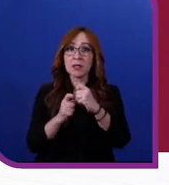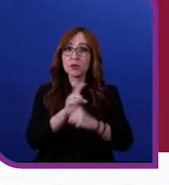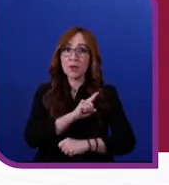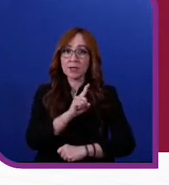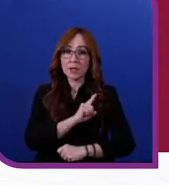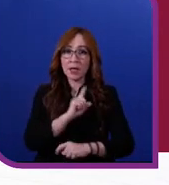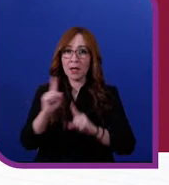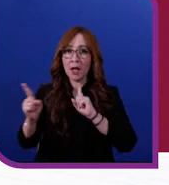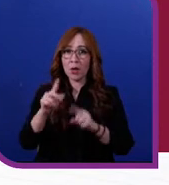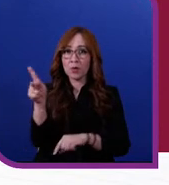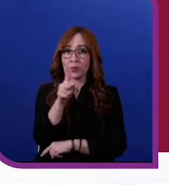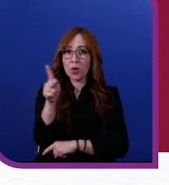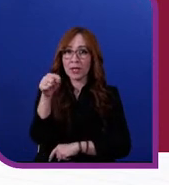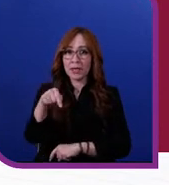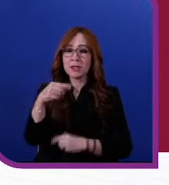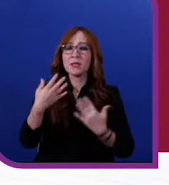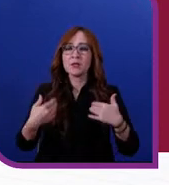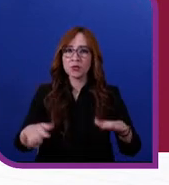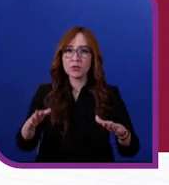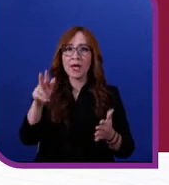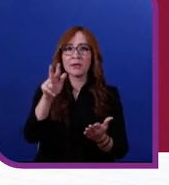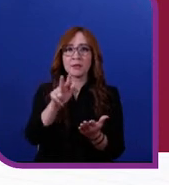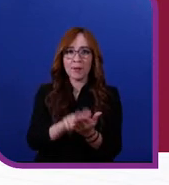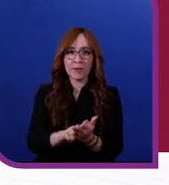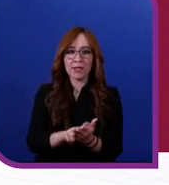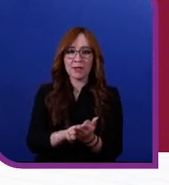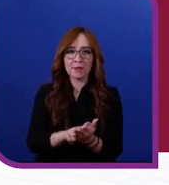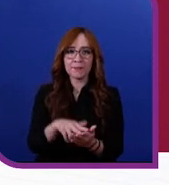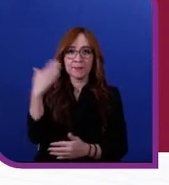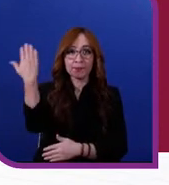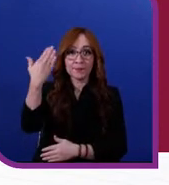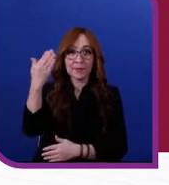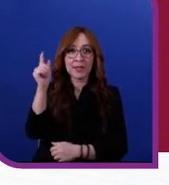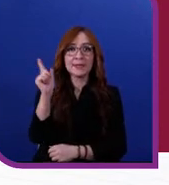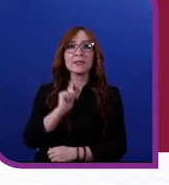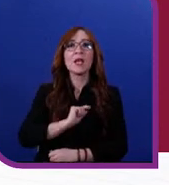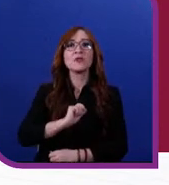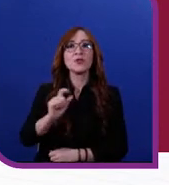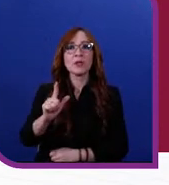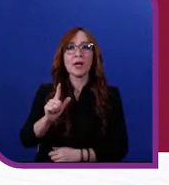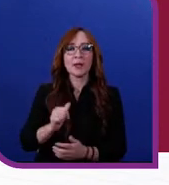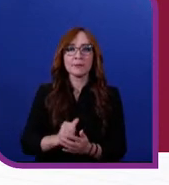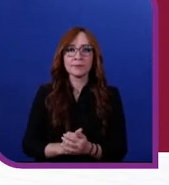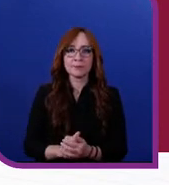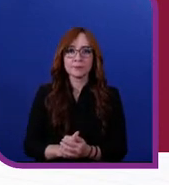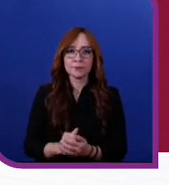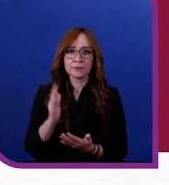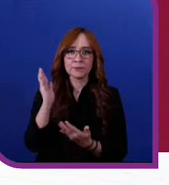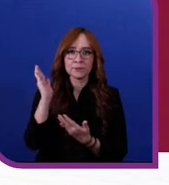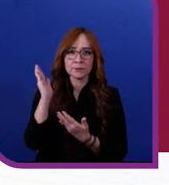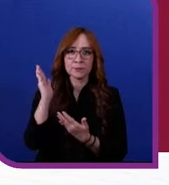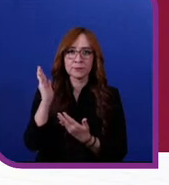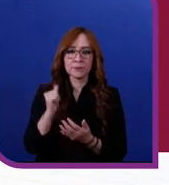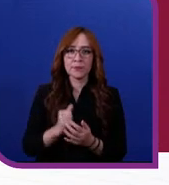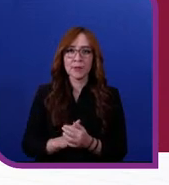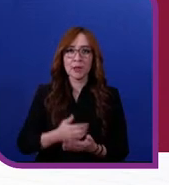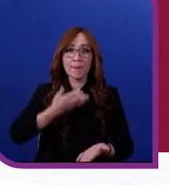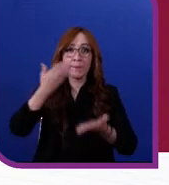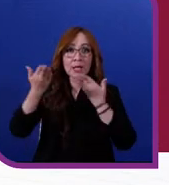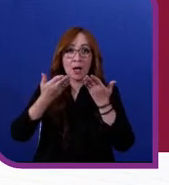SBY mention alir Baik Pak Luki bisa the battle for position for a Jeff not only